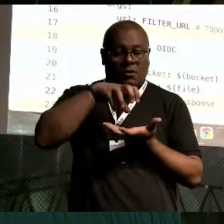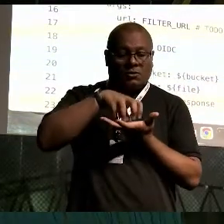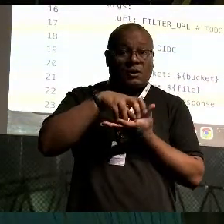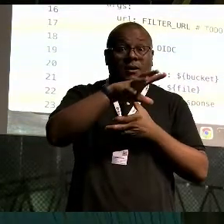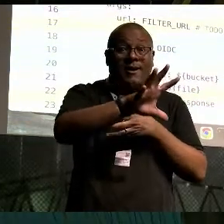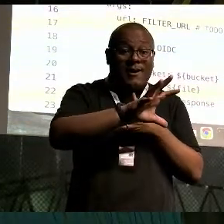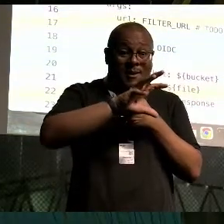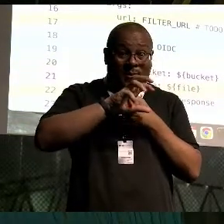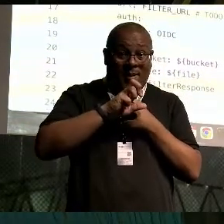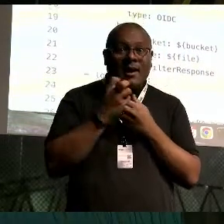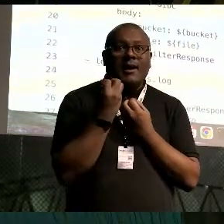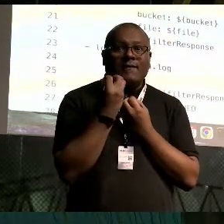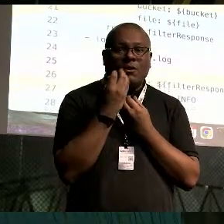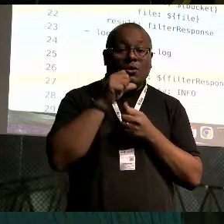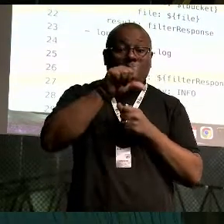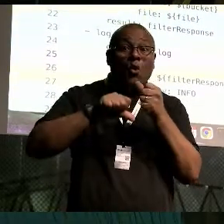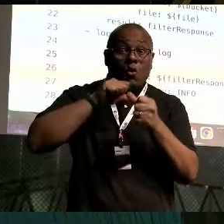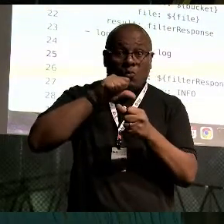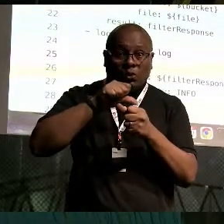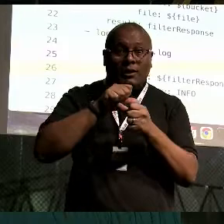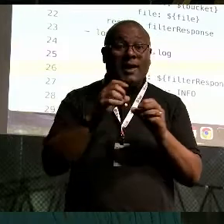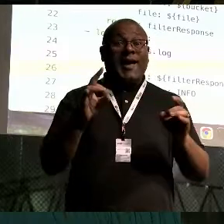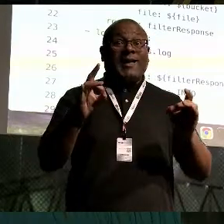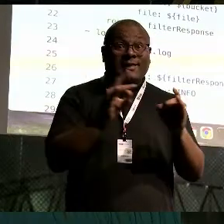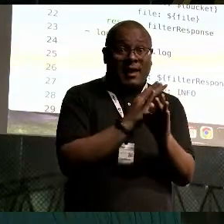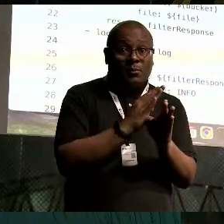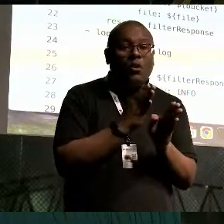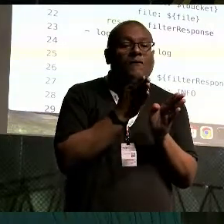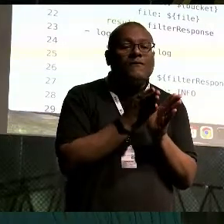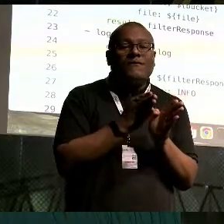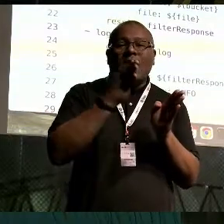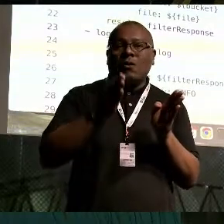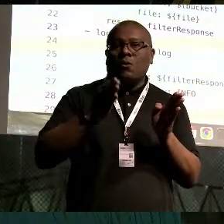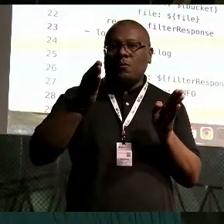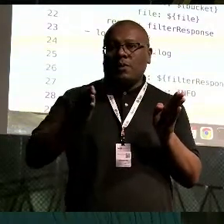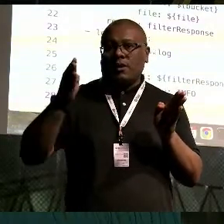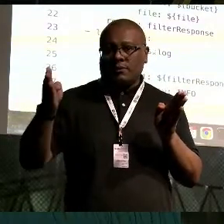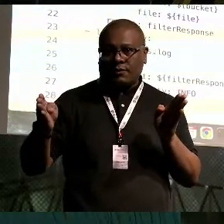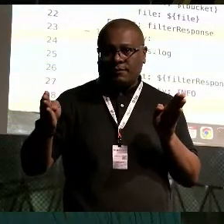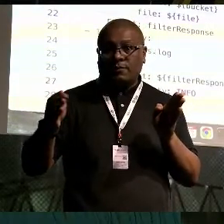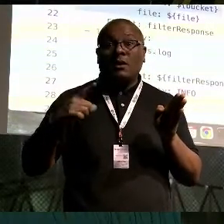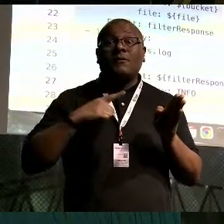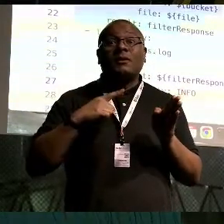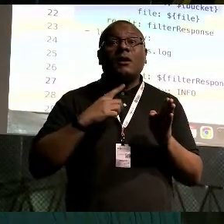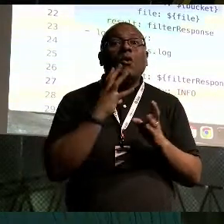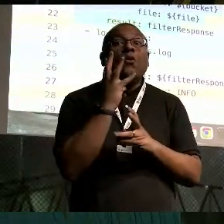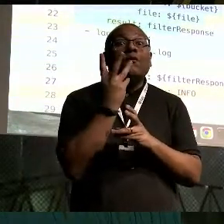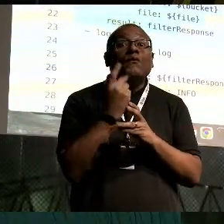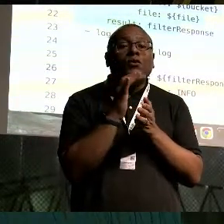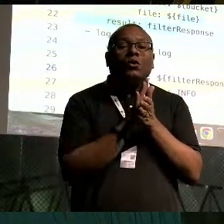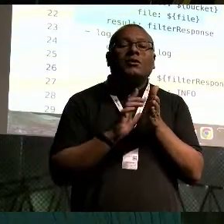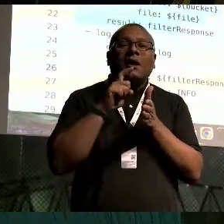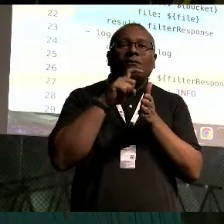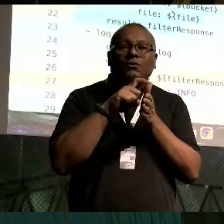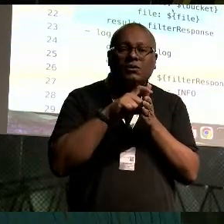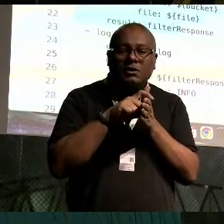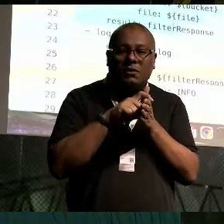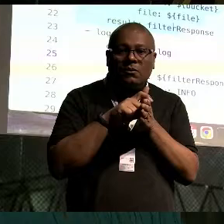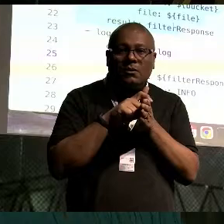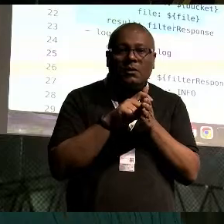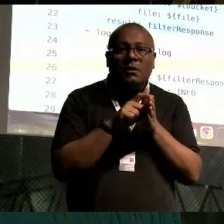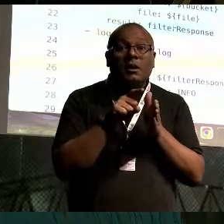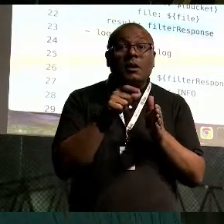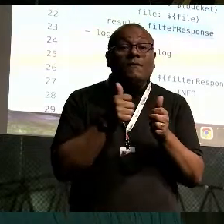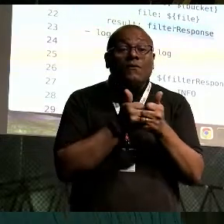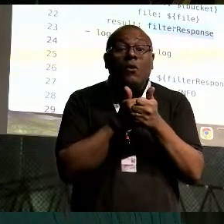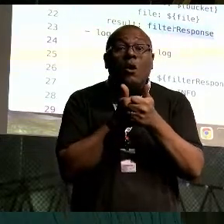file information. And then we do the steps that I talked about. So we call the filter function and save the